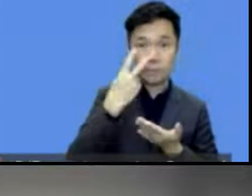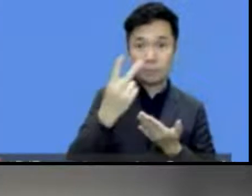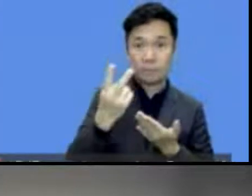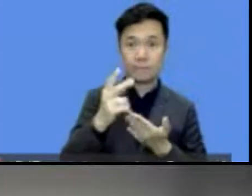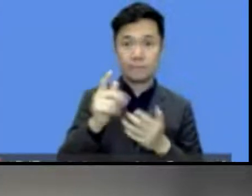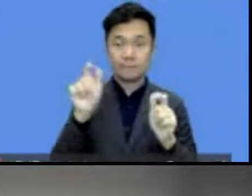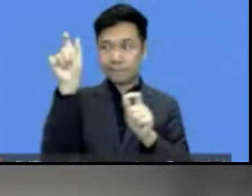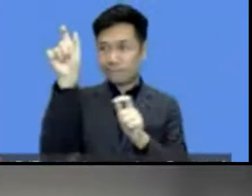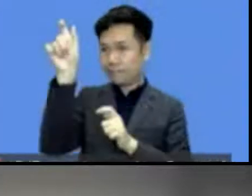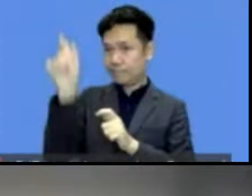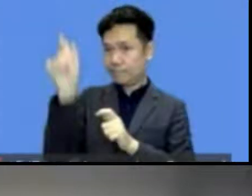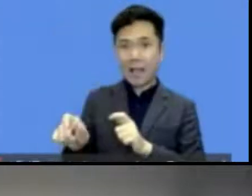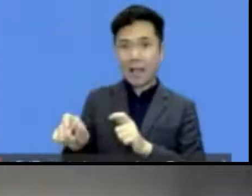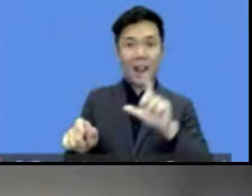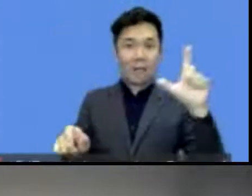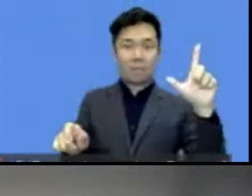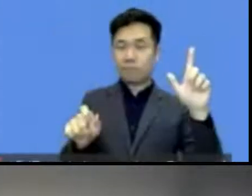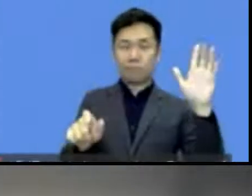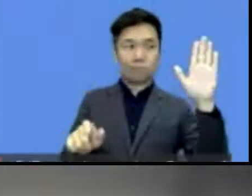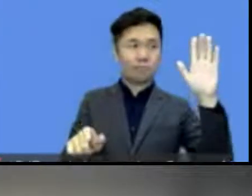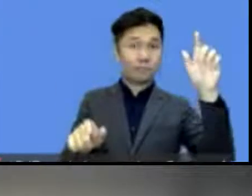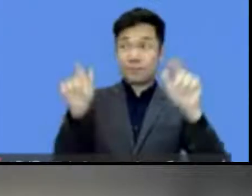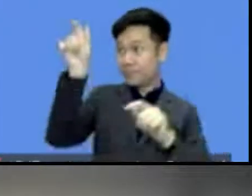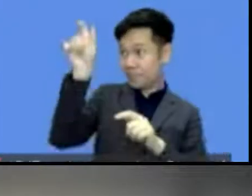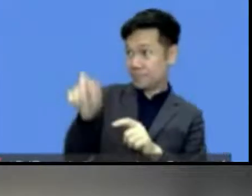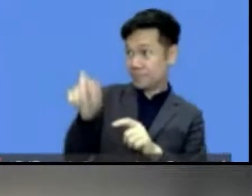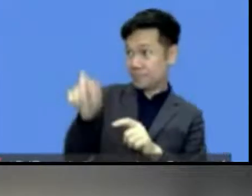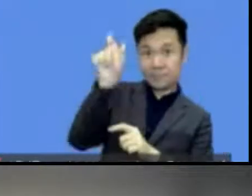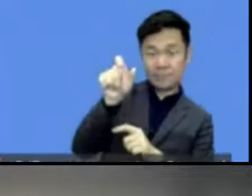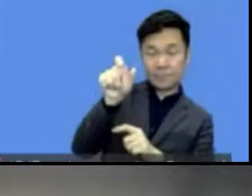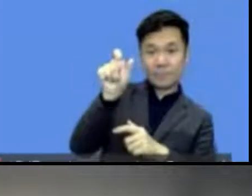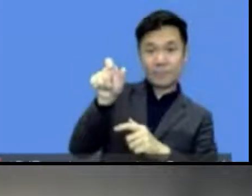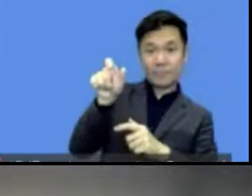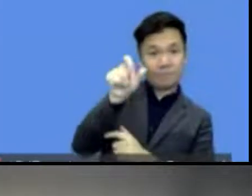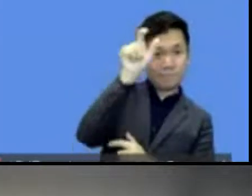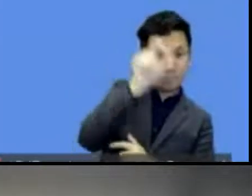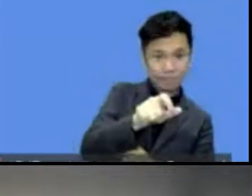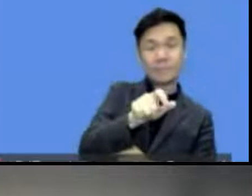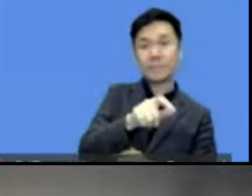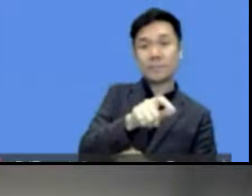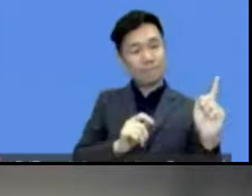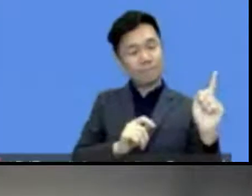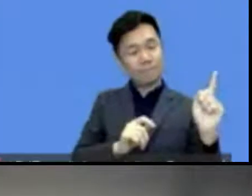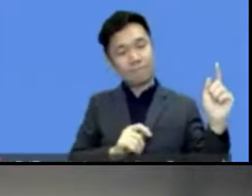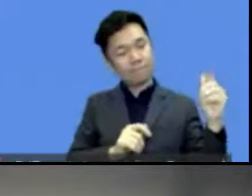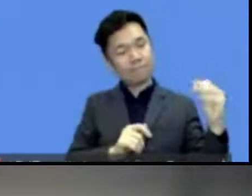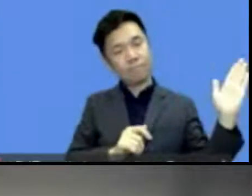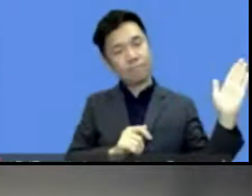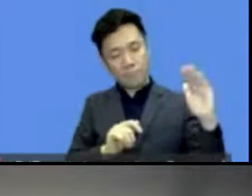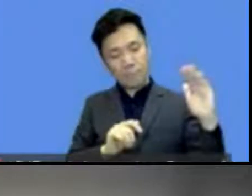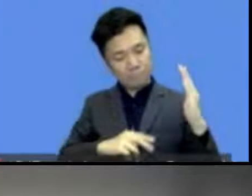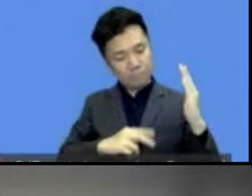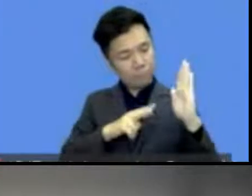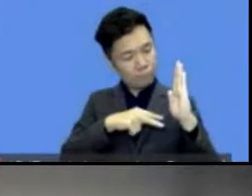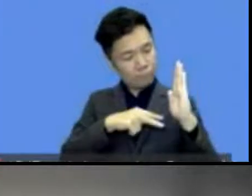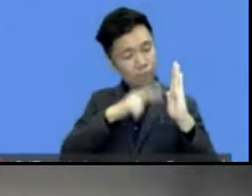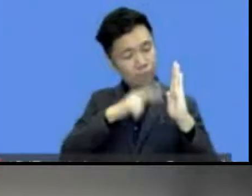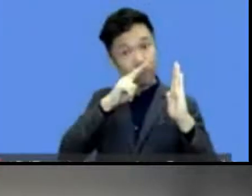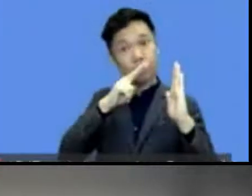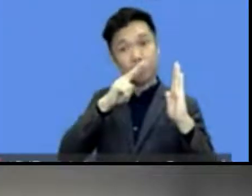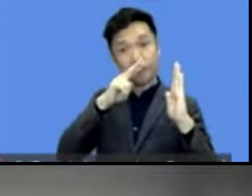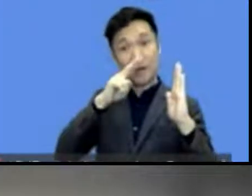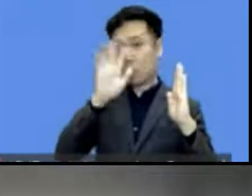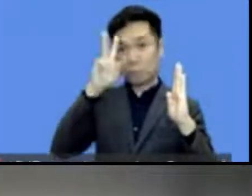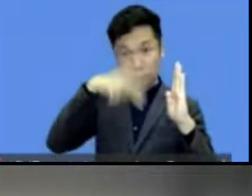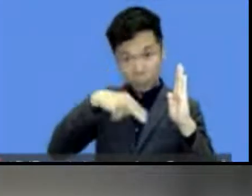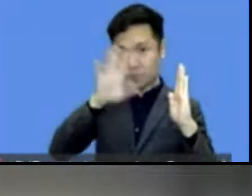shift right to left when it comes to the textbook for the national